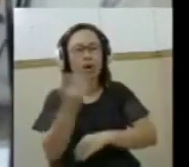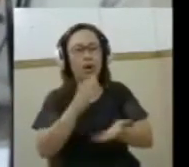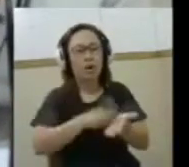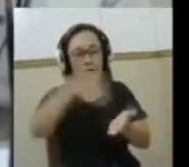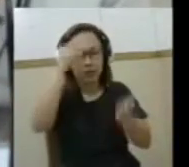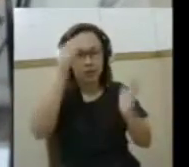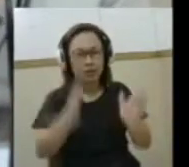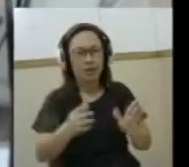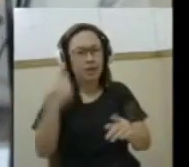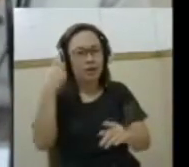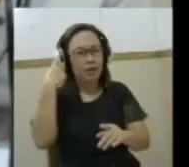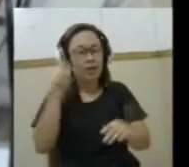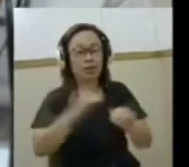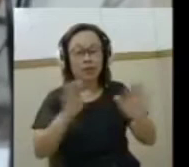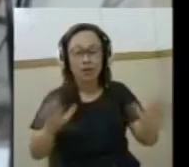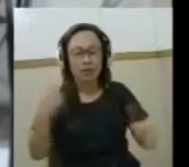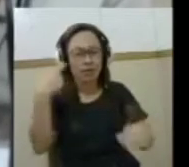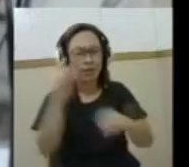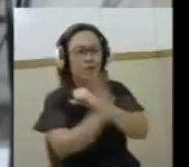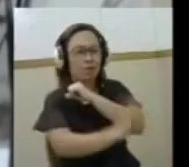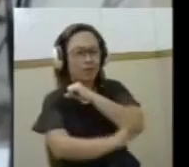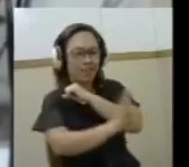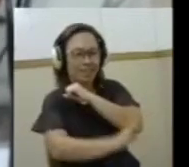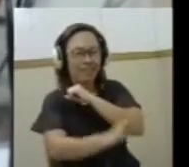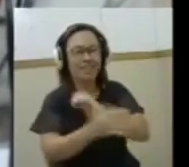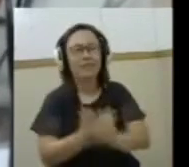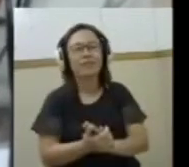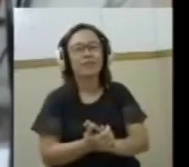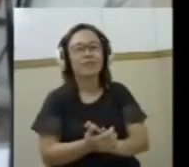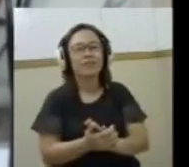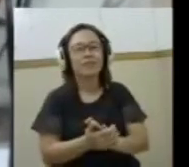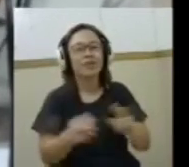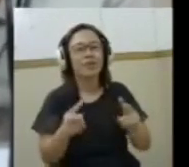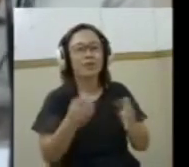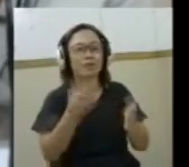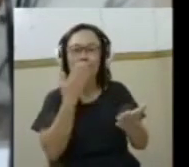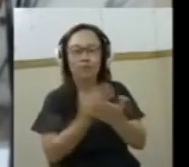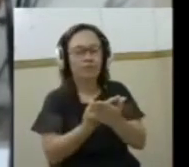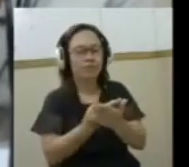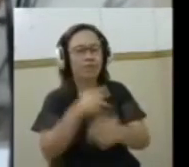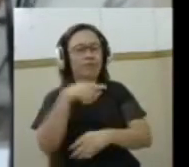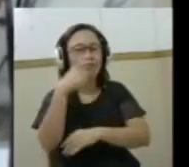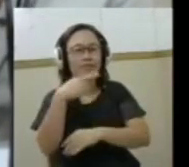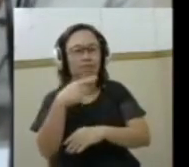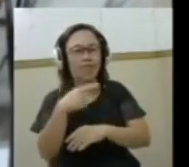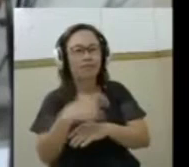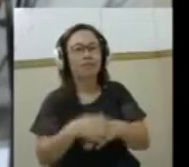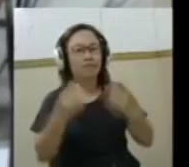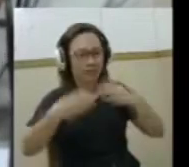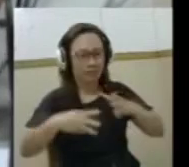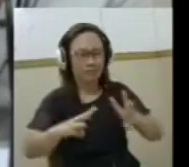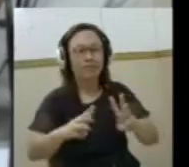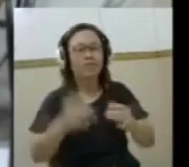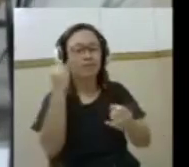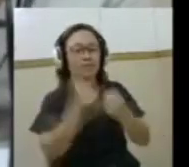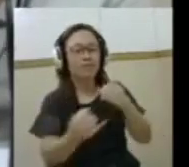para sa bata, para sa bayan. Right, Ma'am Ans? Wow, very well said, Sir Steve. It's been a while since the last time you